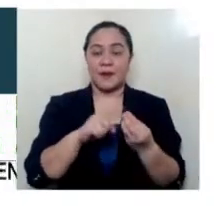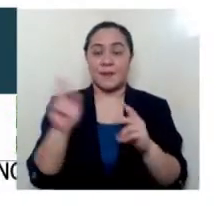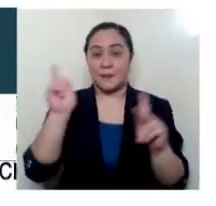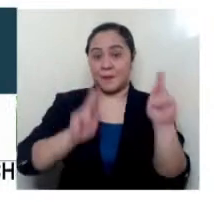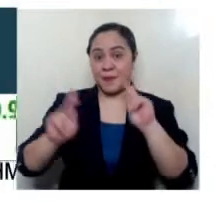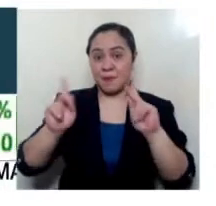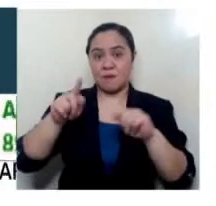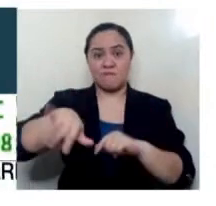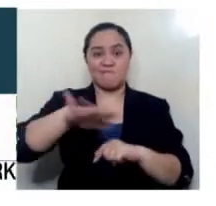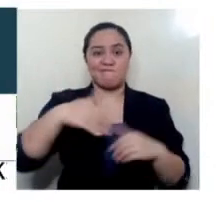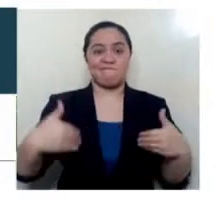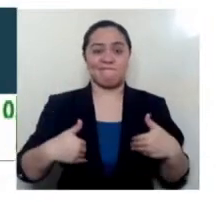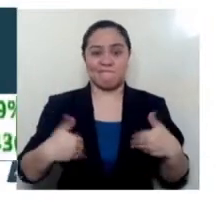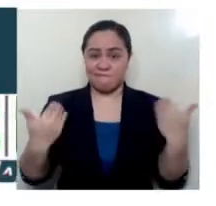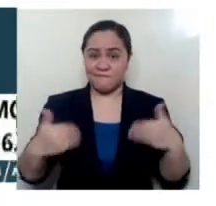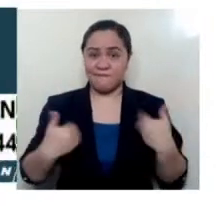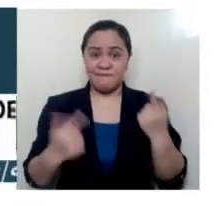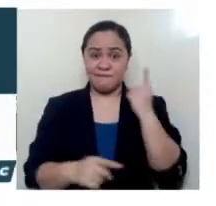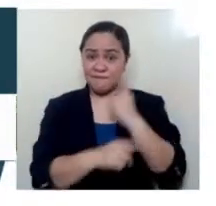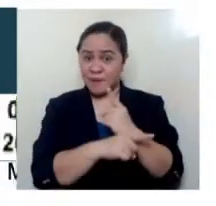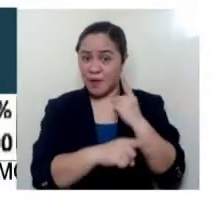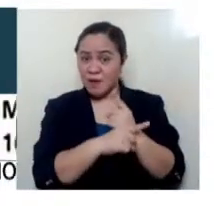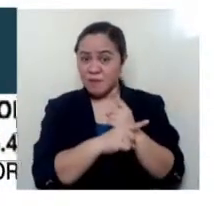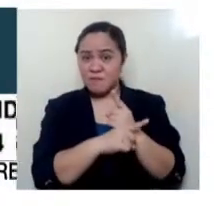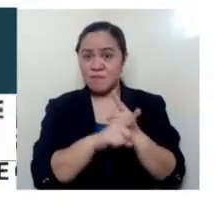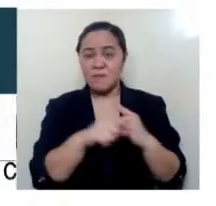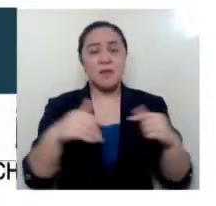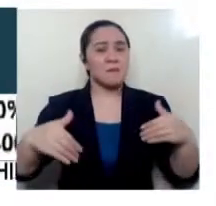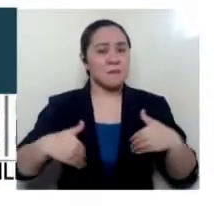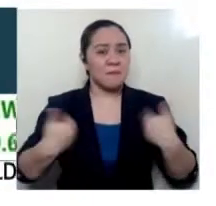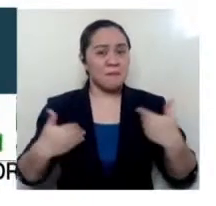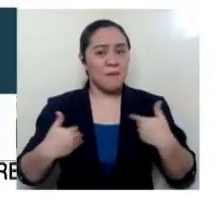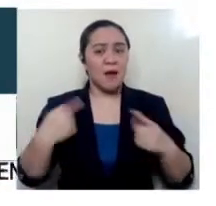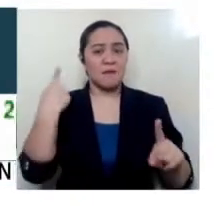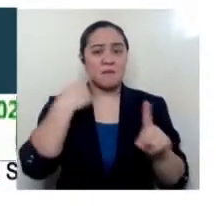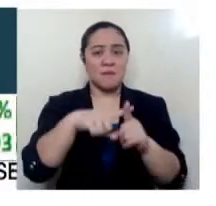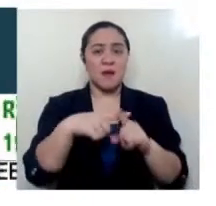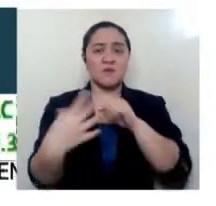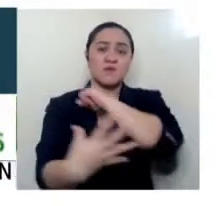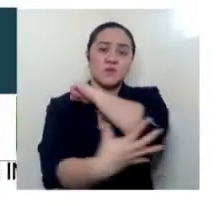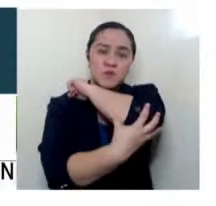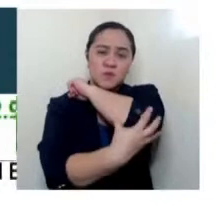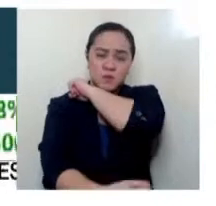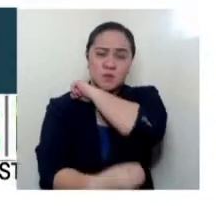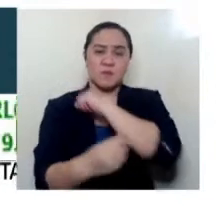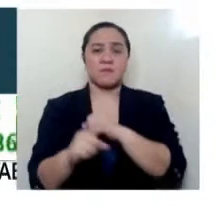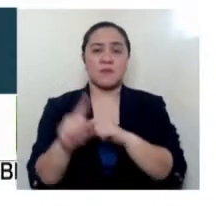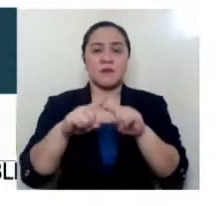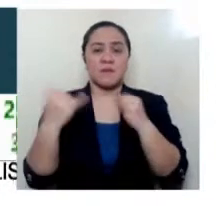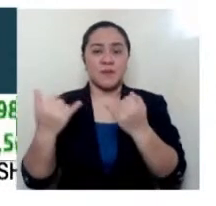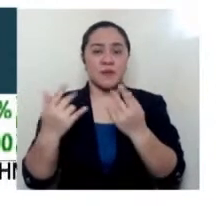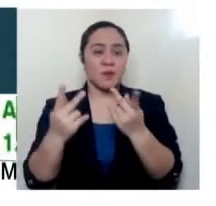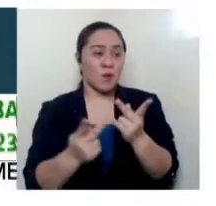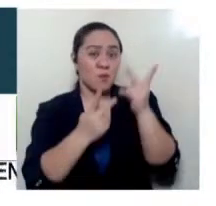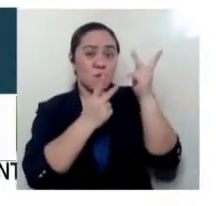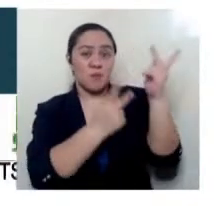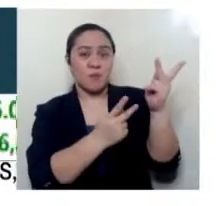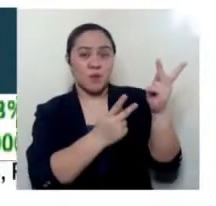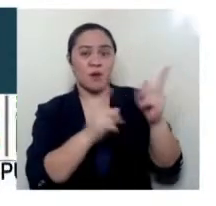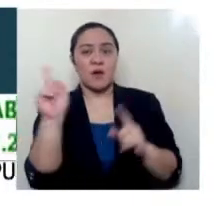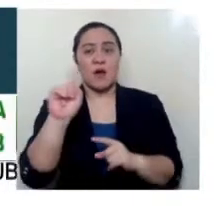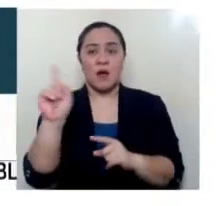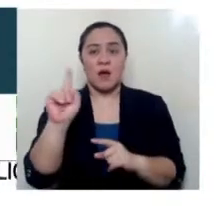young. Majority of our population are also poor. And with this new proposal of withholding